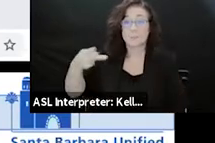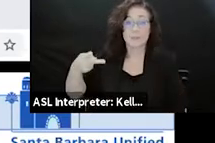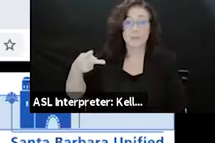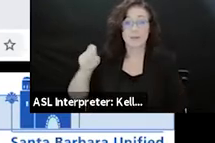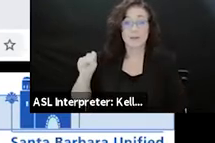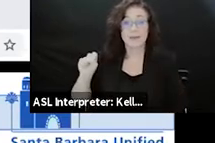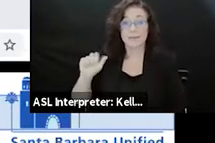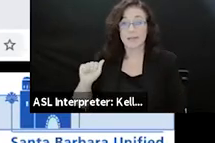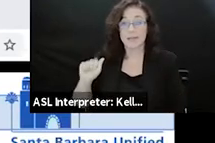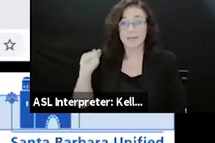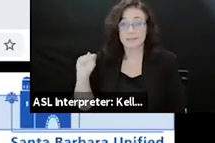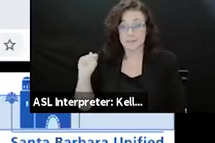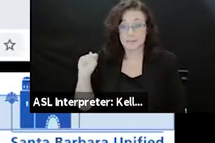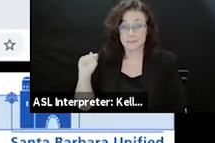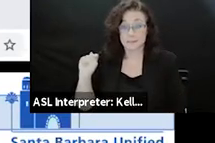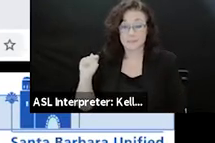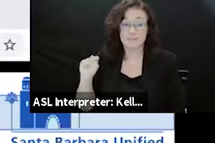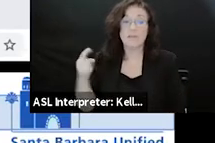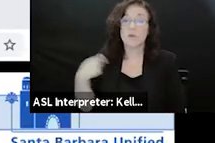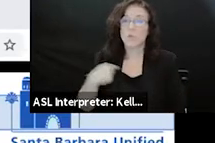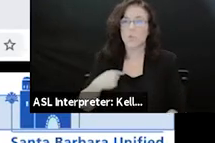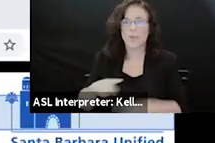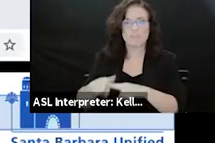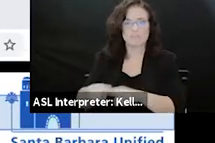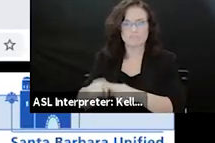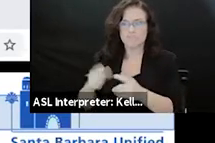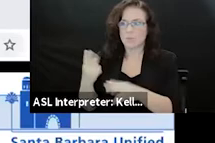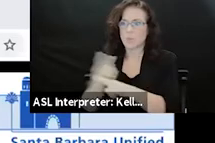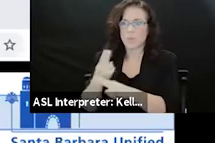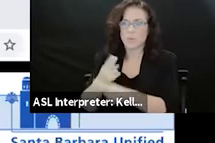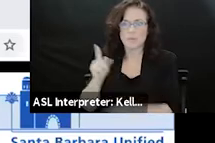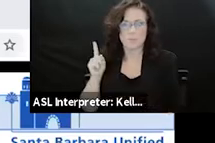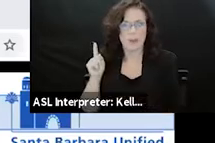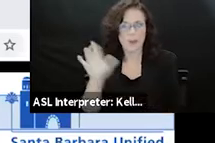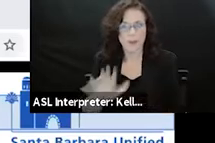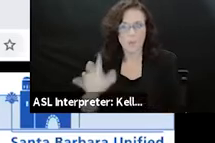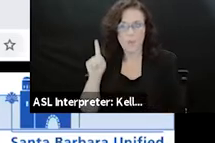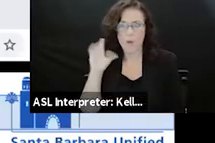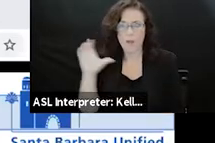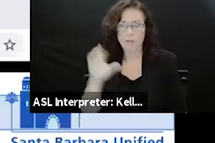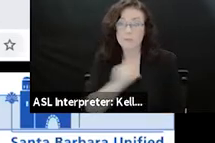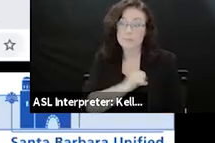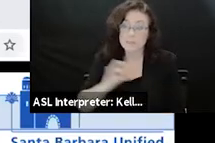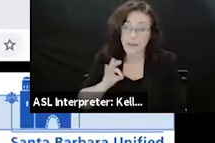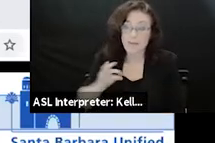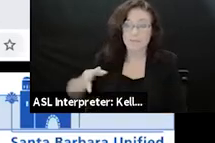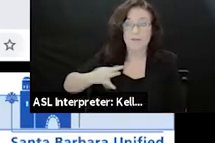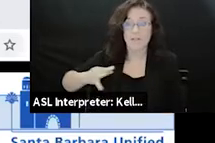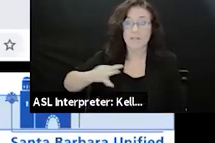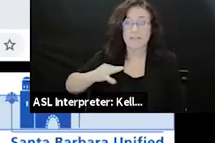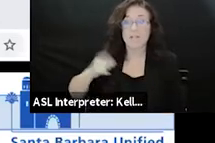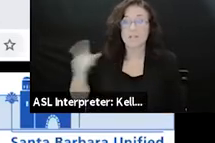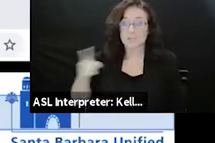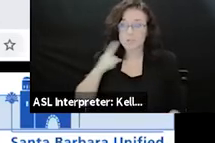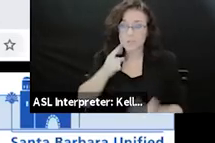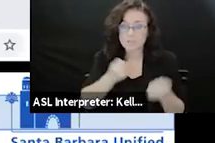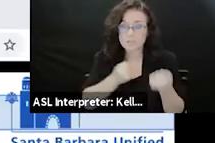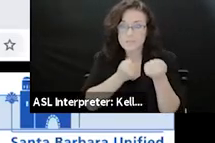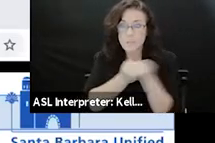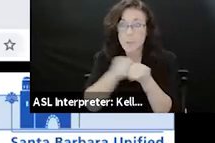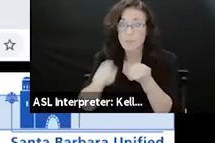on close to 100 staff volunteers that supported this effort so that students could safely socially